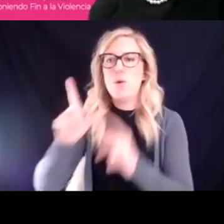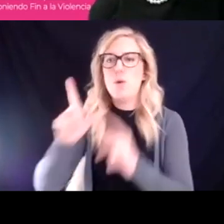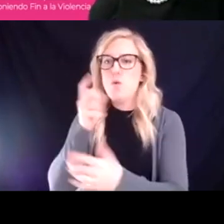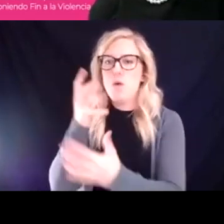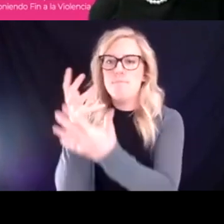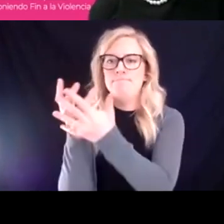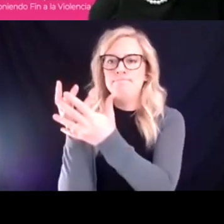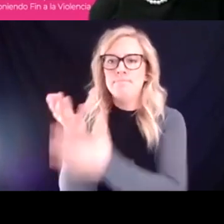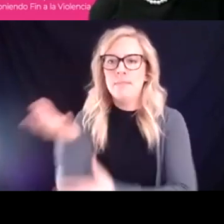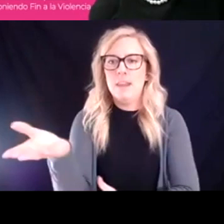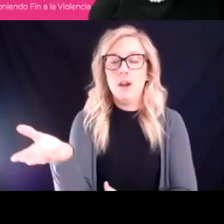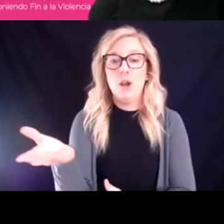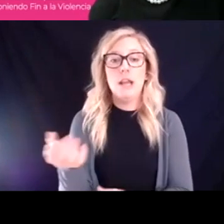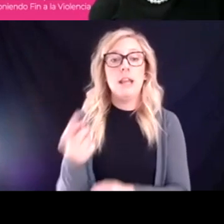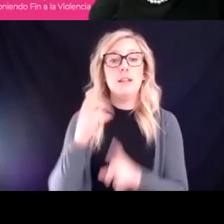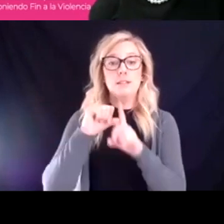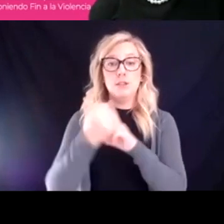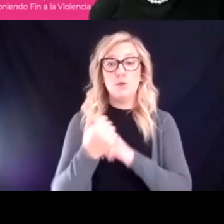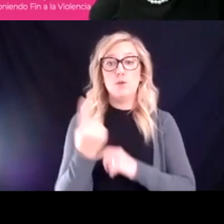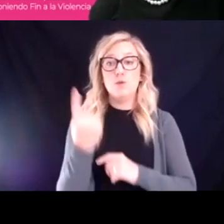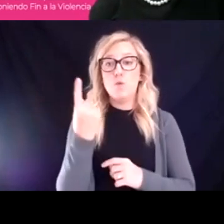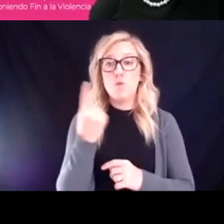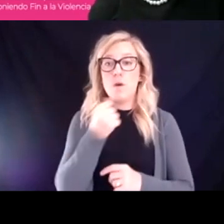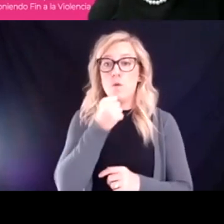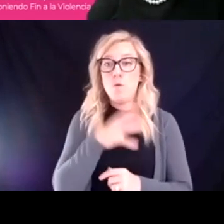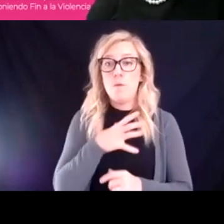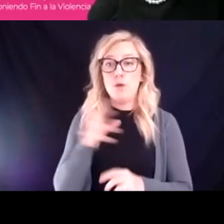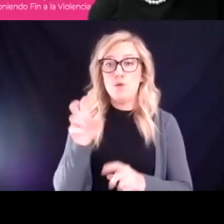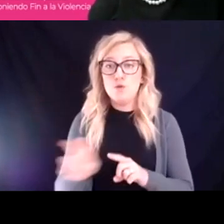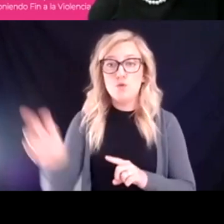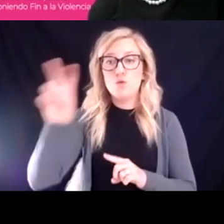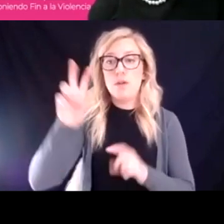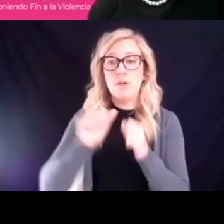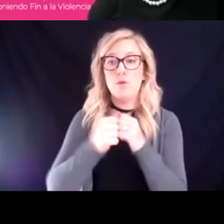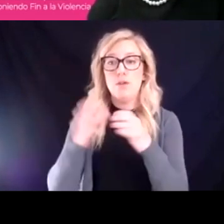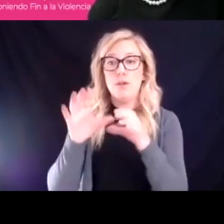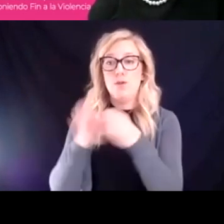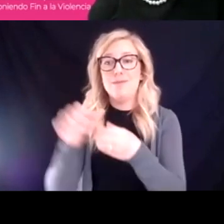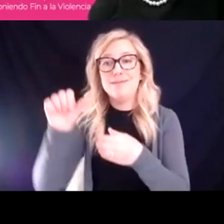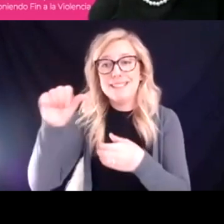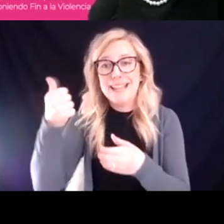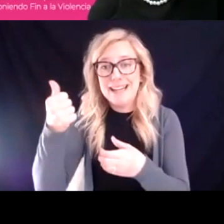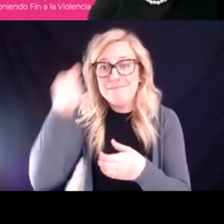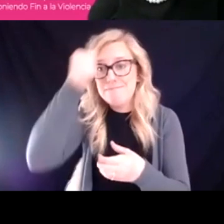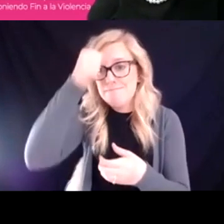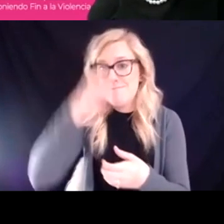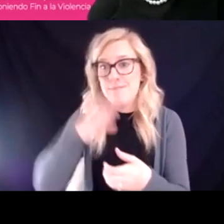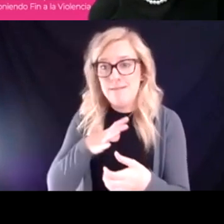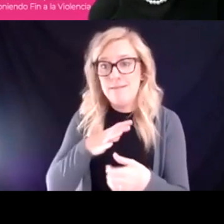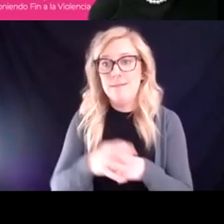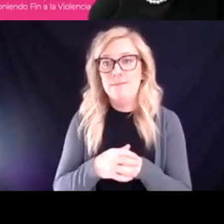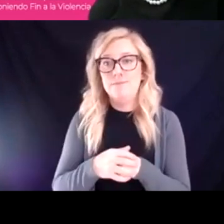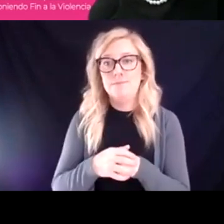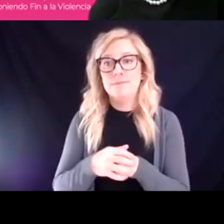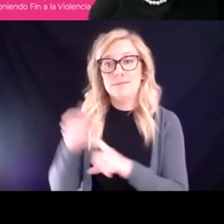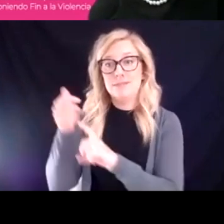we had a young girl from Honduras. She was traveling with a group of 10 men. And she was